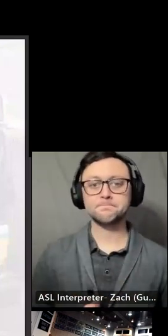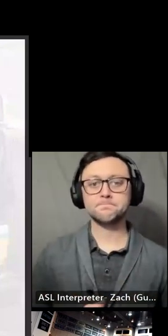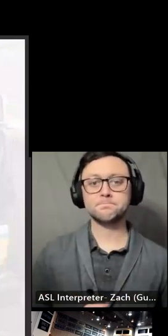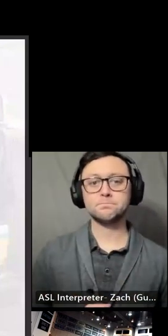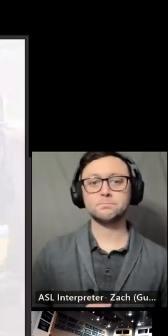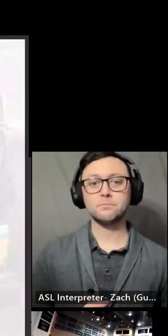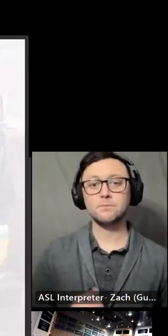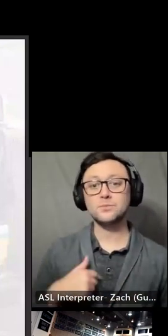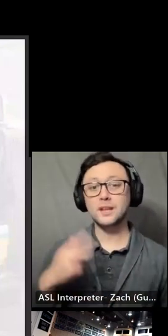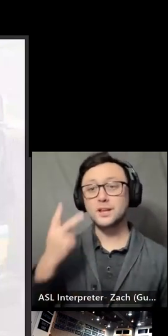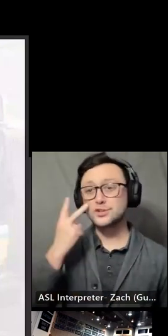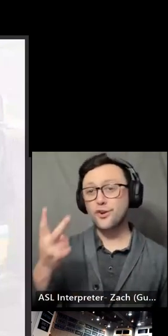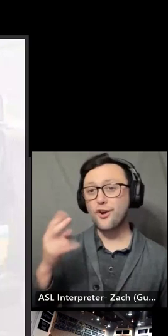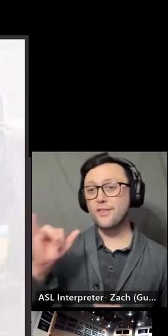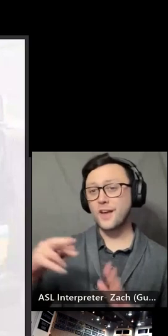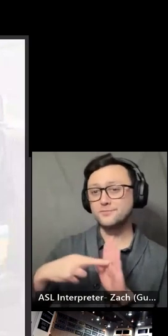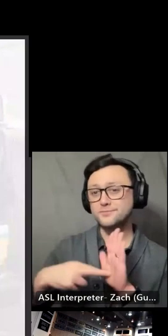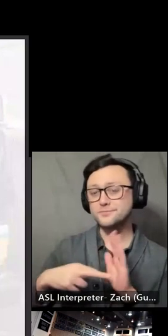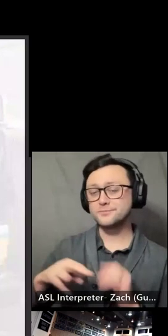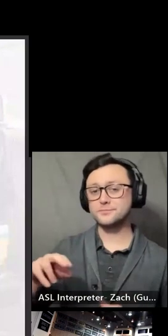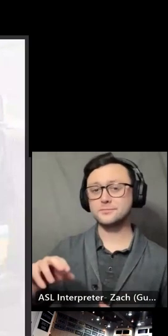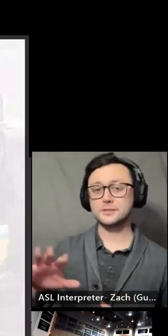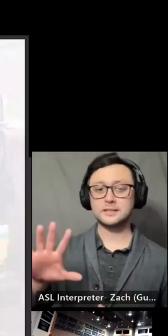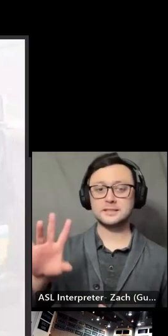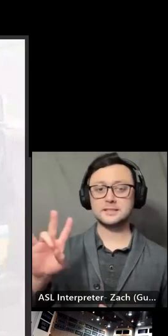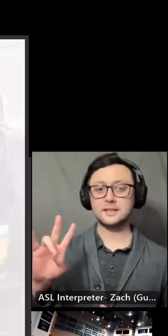today. It's